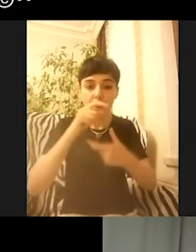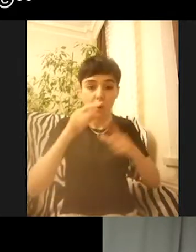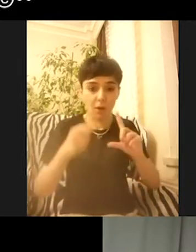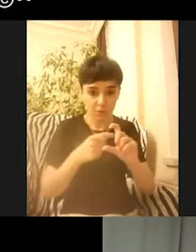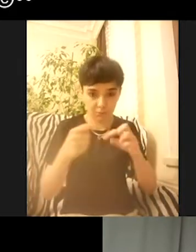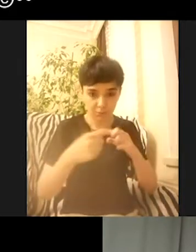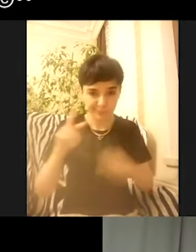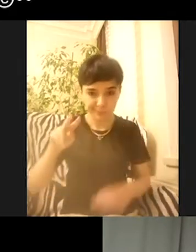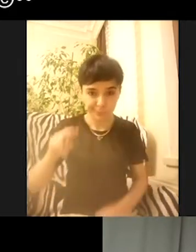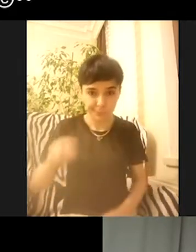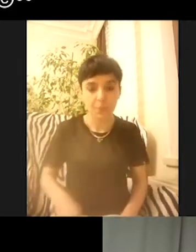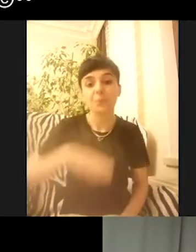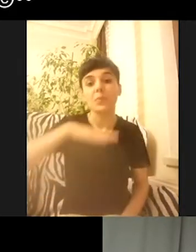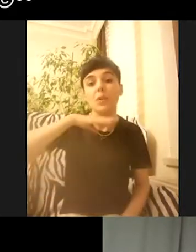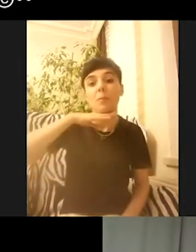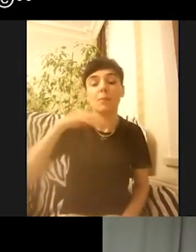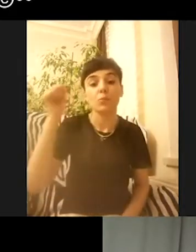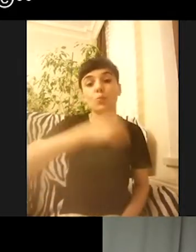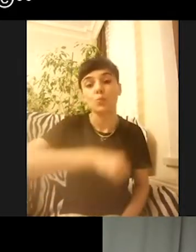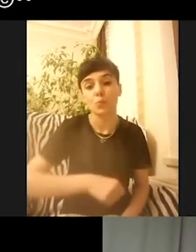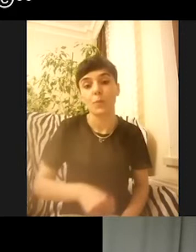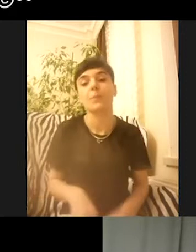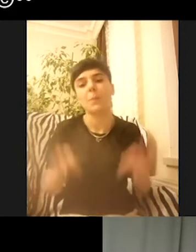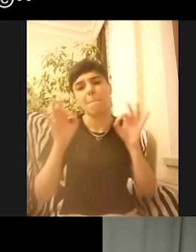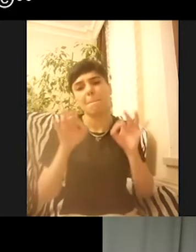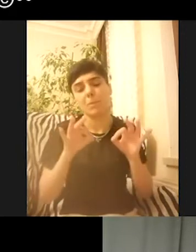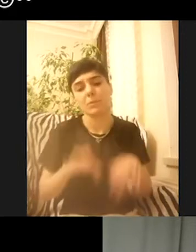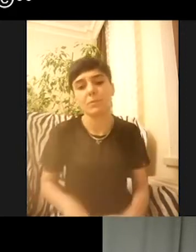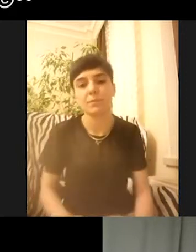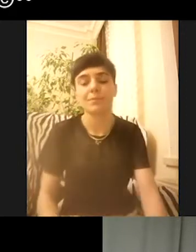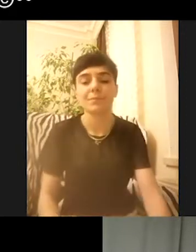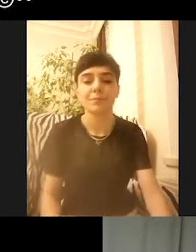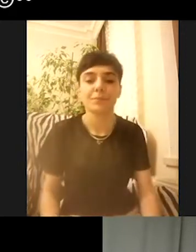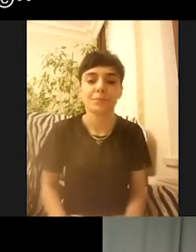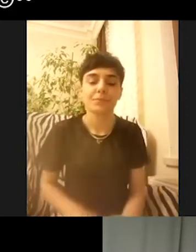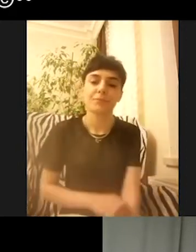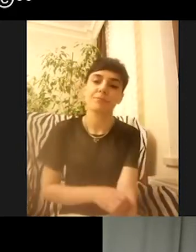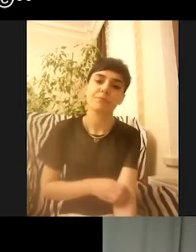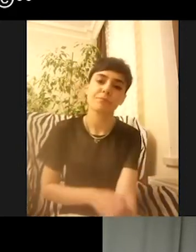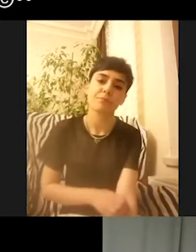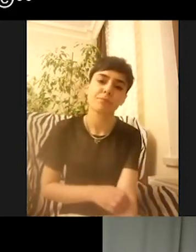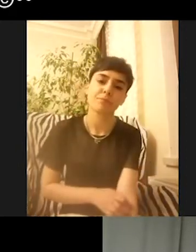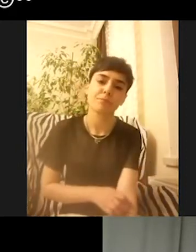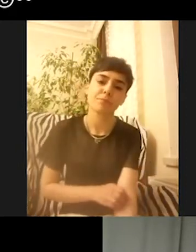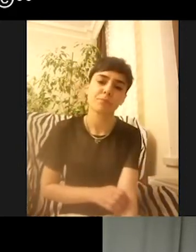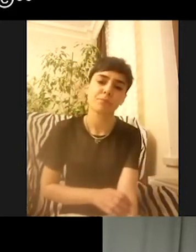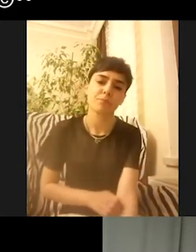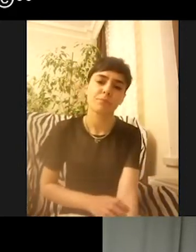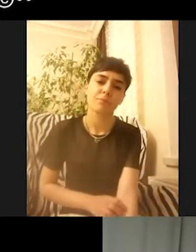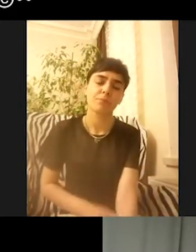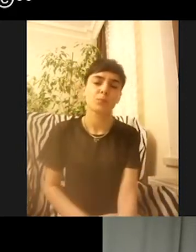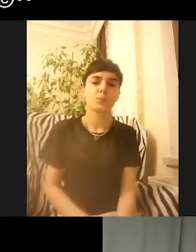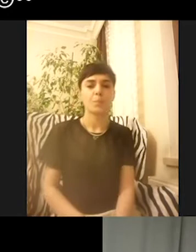process after the paradigm shift that I said before. So European Union membership, which is our common identity with our activist friends